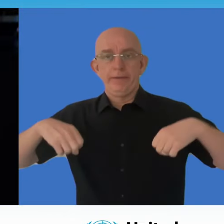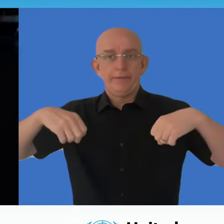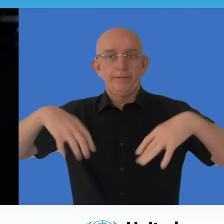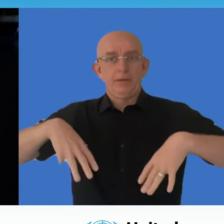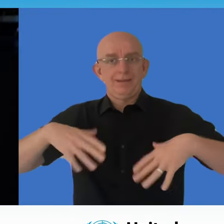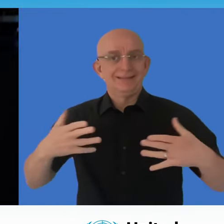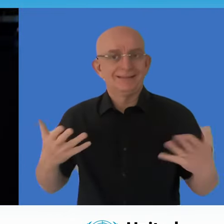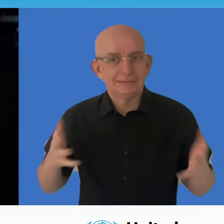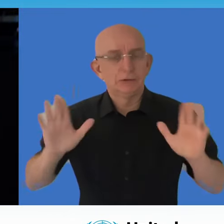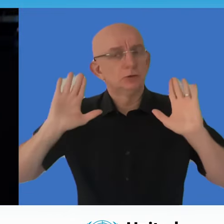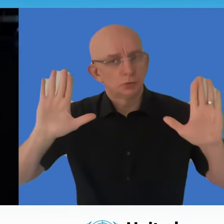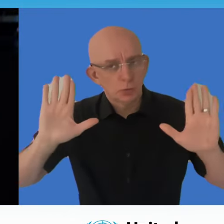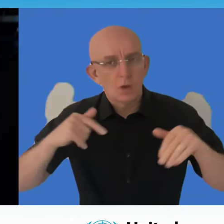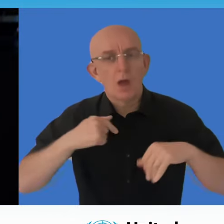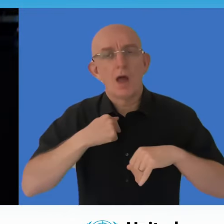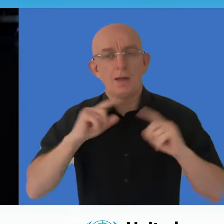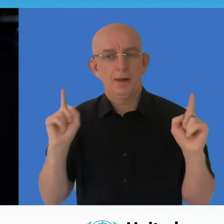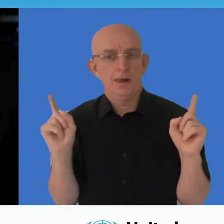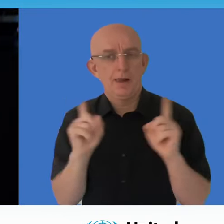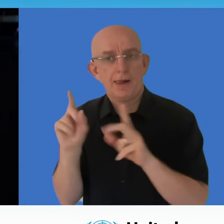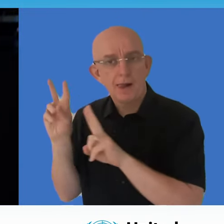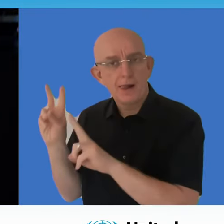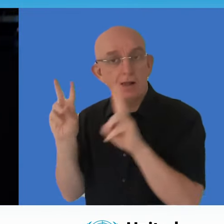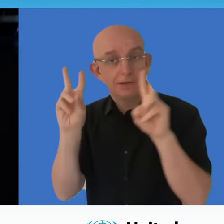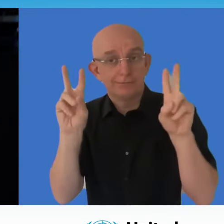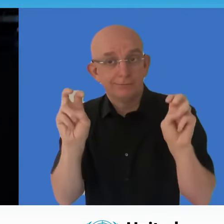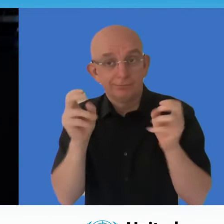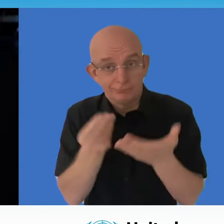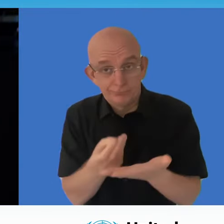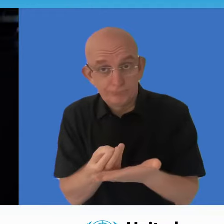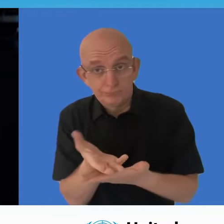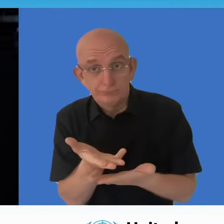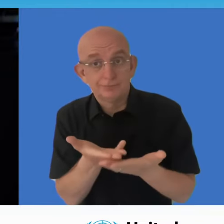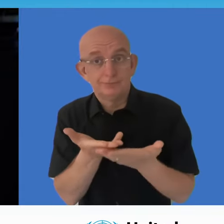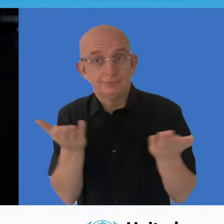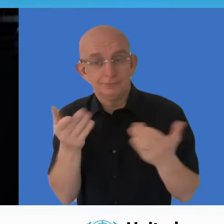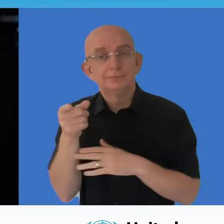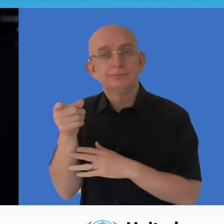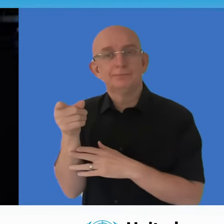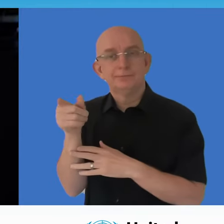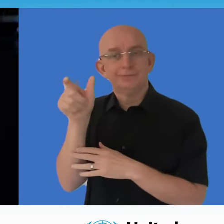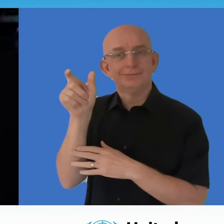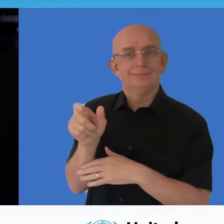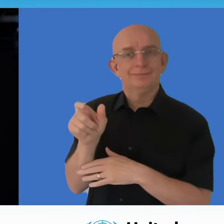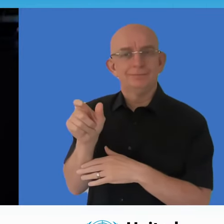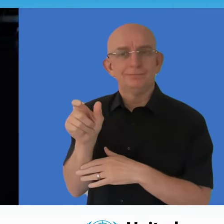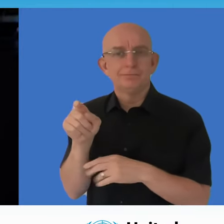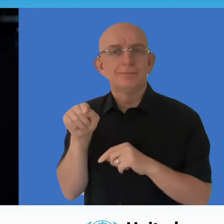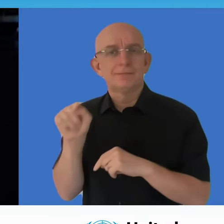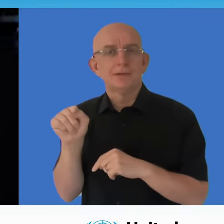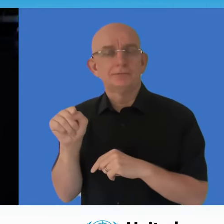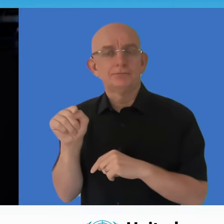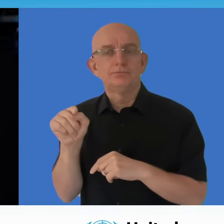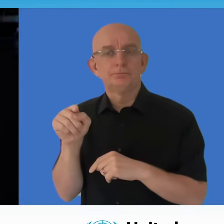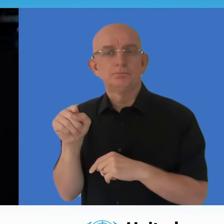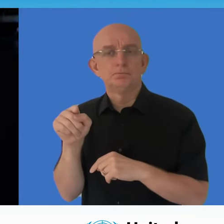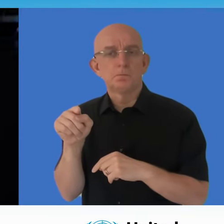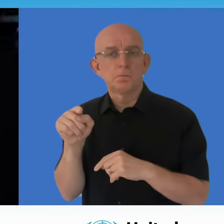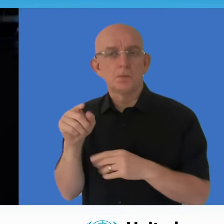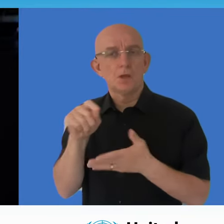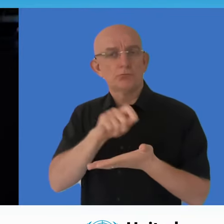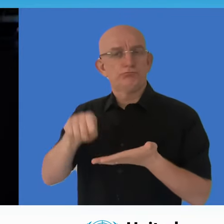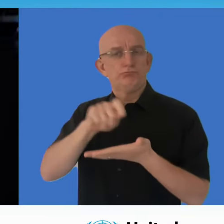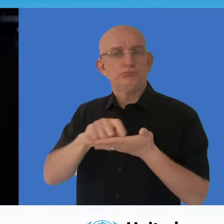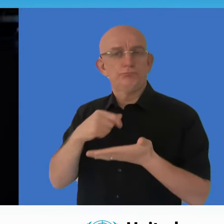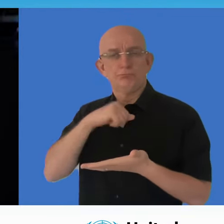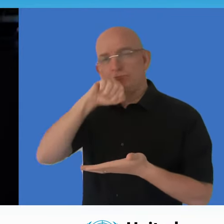you. The late Uruguayan writer Eduardo Galeano, one of my personal favorites, asked in one of his books what the point